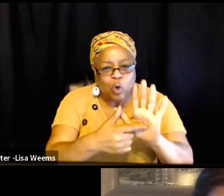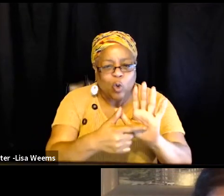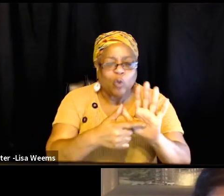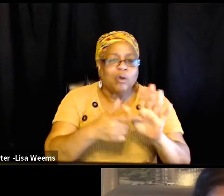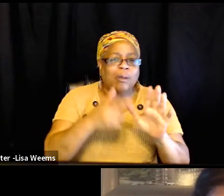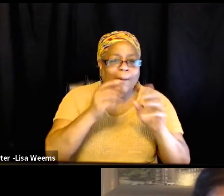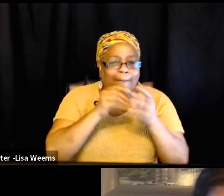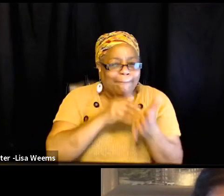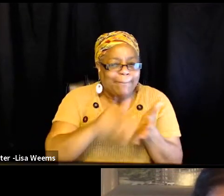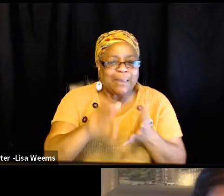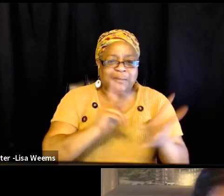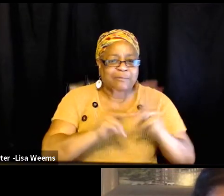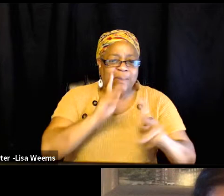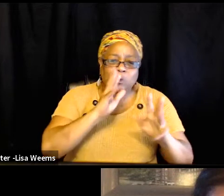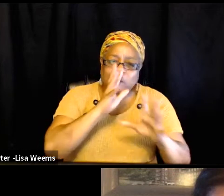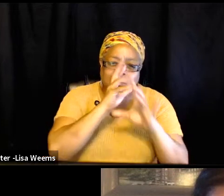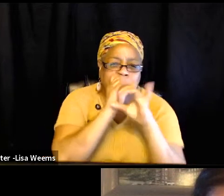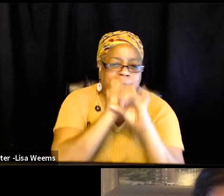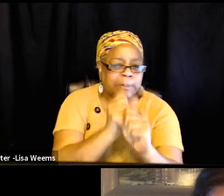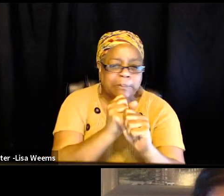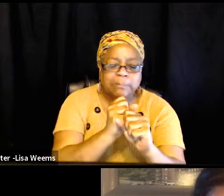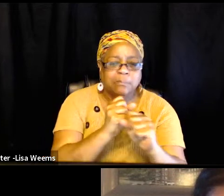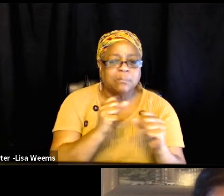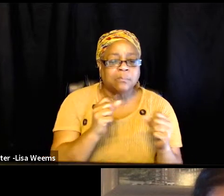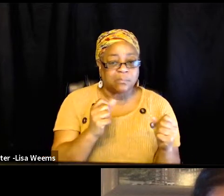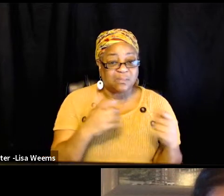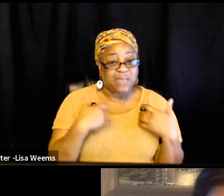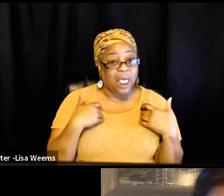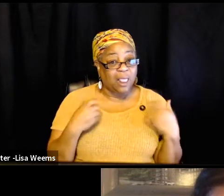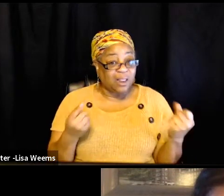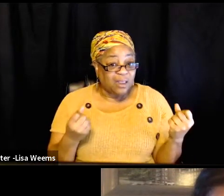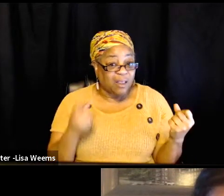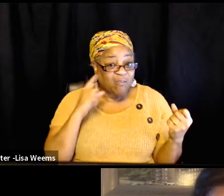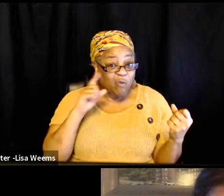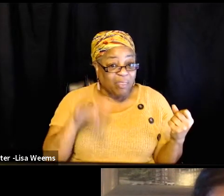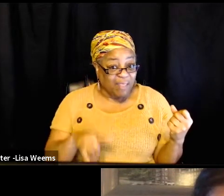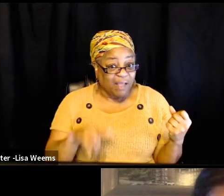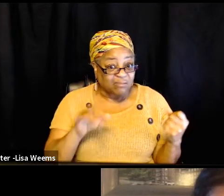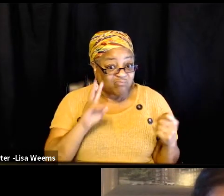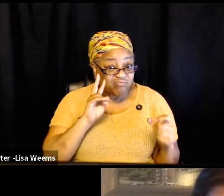right? And it's very healthy to be in a position